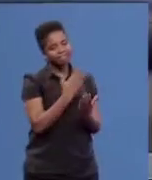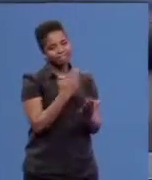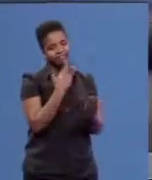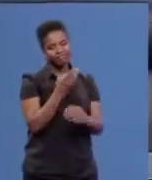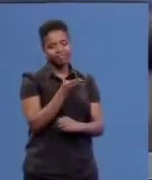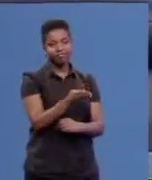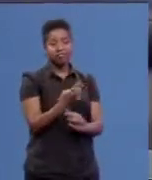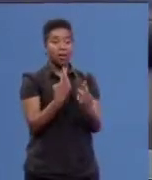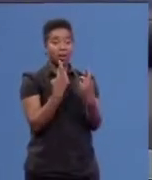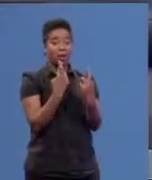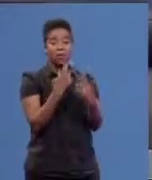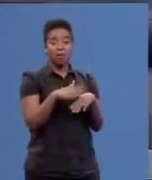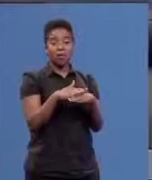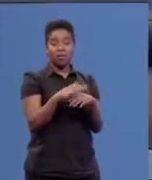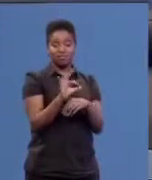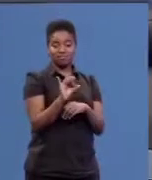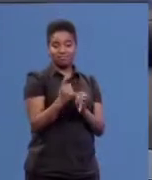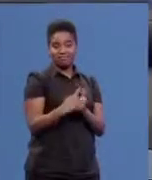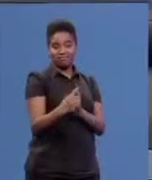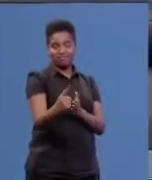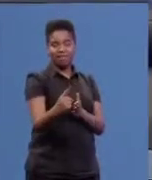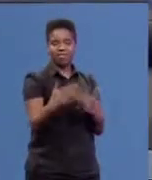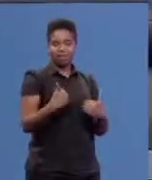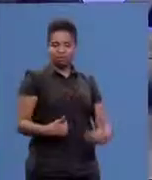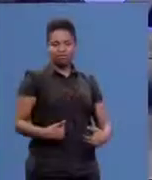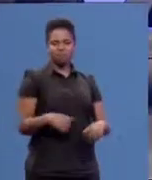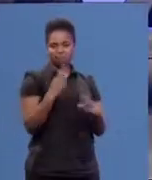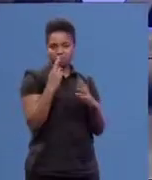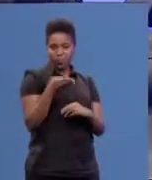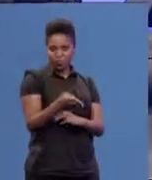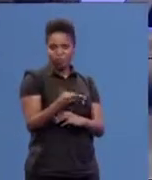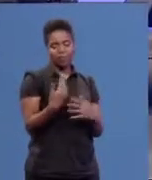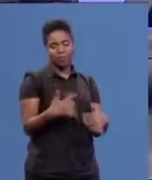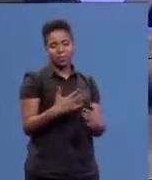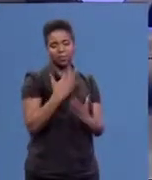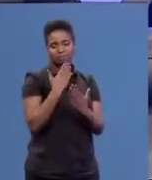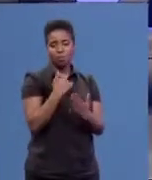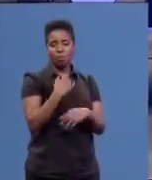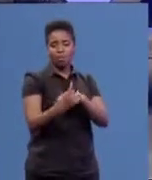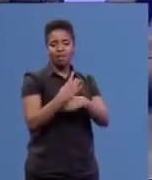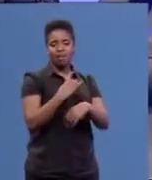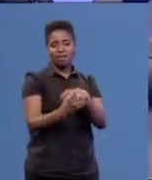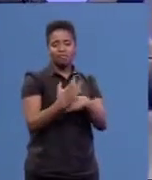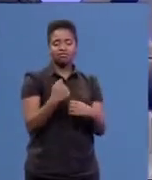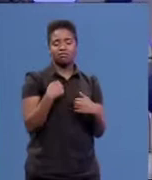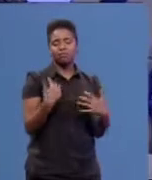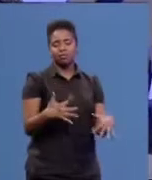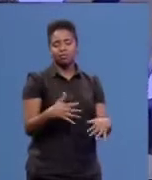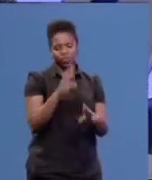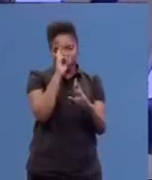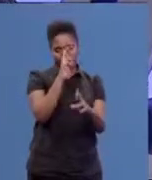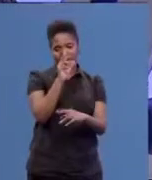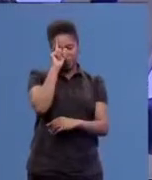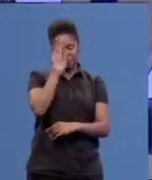ukuthi uzawubuhleli nathi le veki yonke side simncwabe utata ayohlala nezinyanya zakhe ngoba bese sinyanya sethu esiphilayo apha